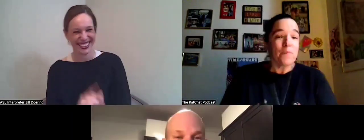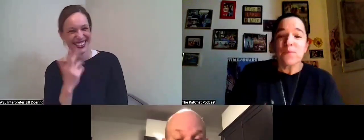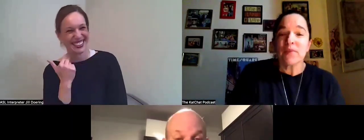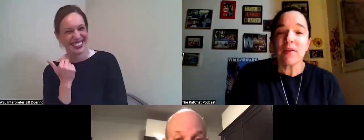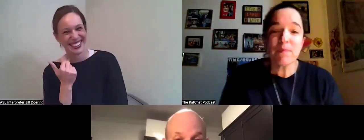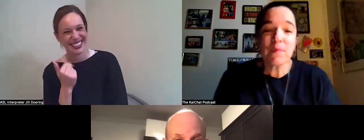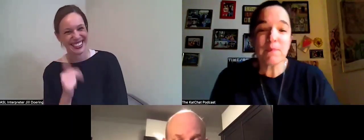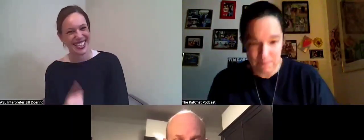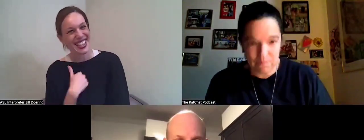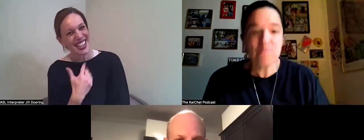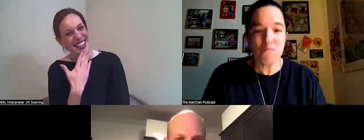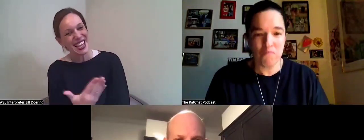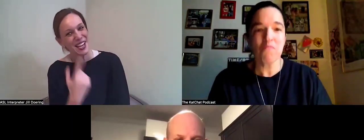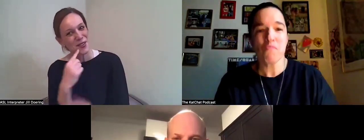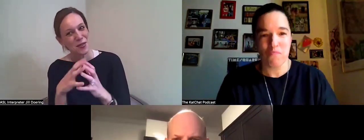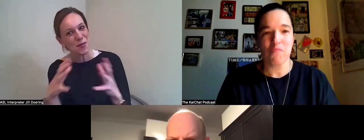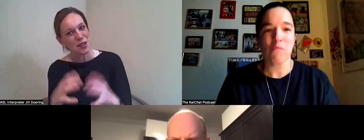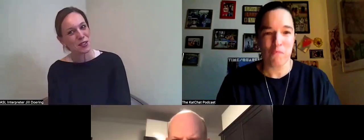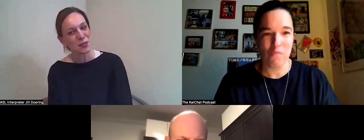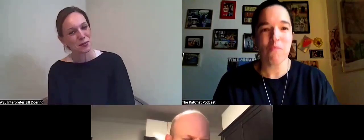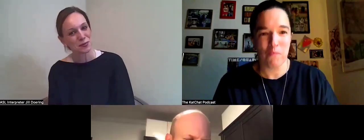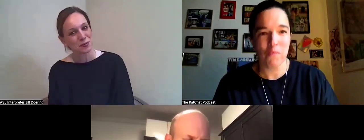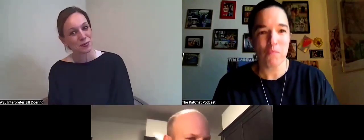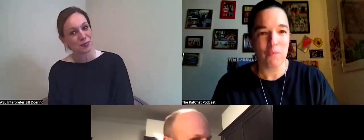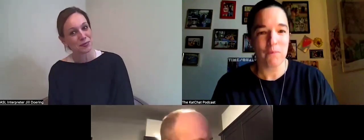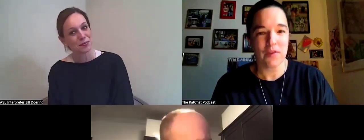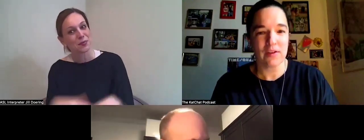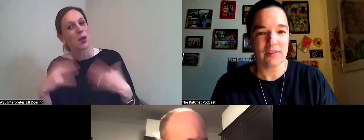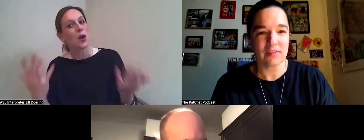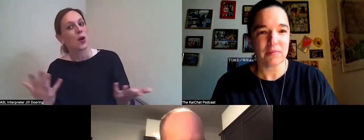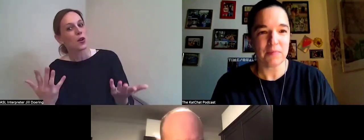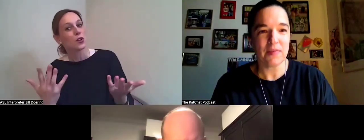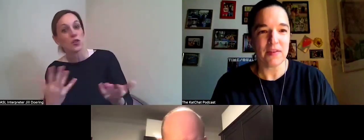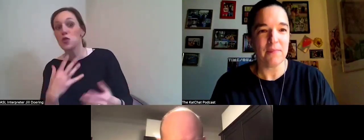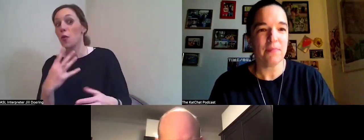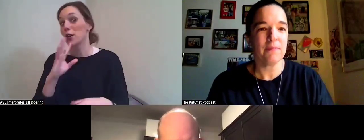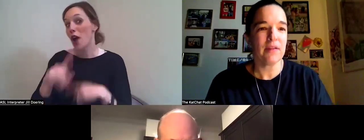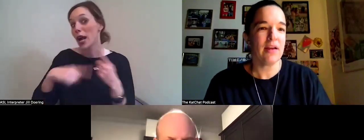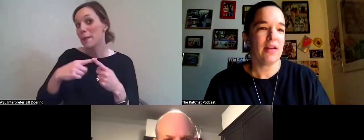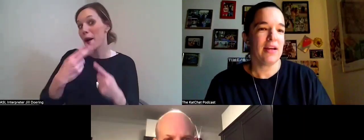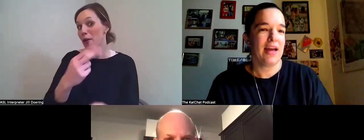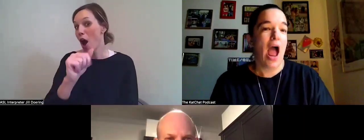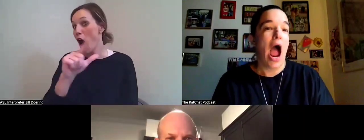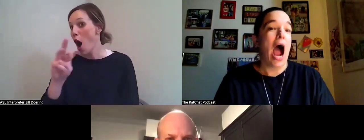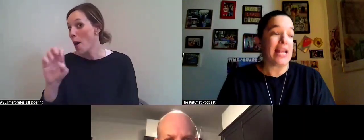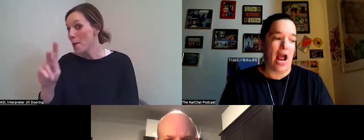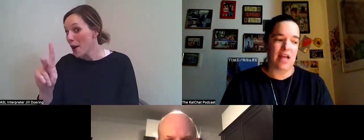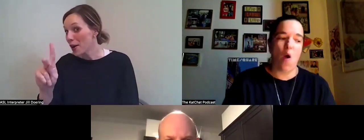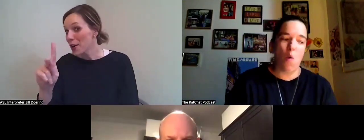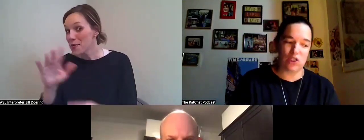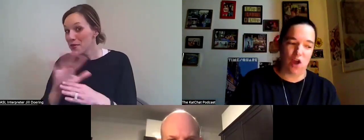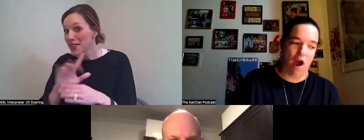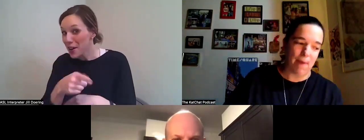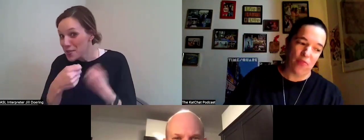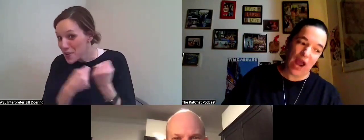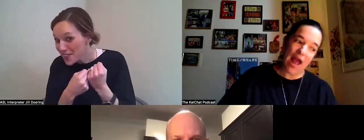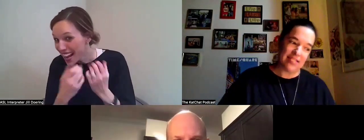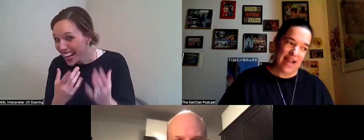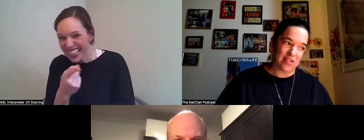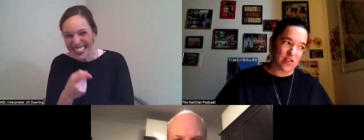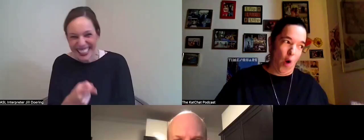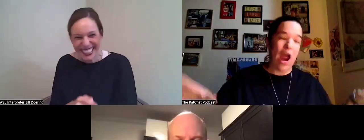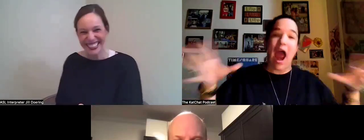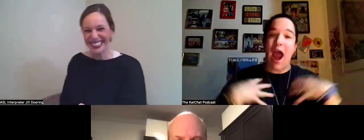Well, thank you so much. Would you like to talk about Hallmark movies? Are you a fan? Yeah, I want to talk about